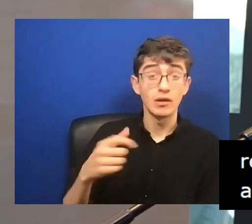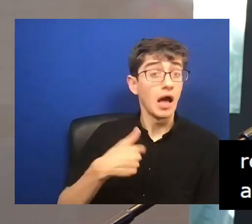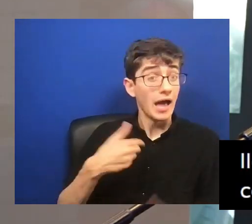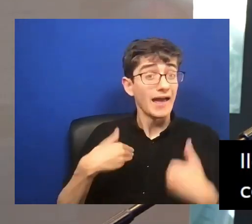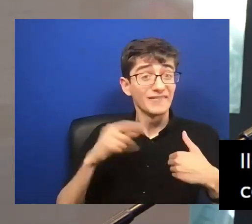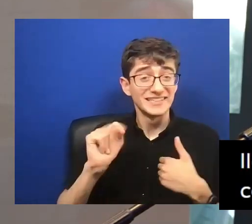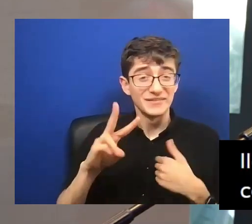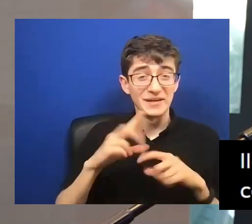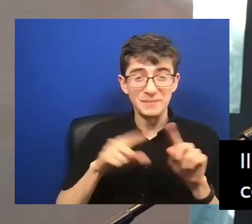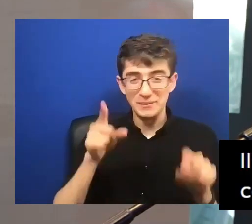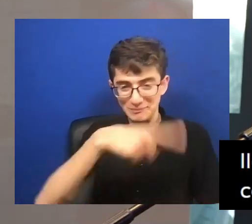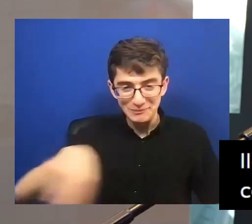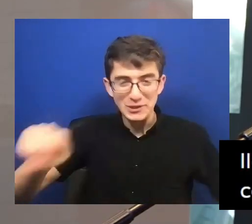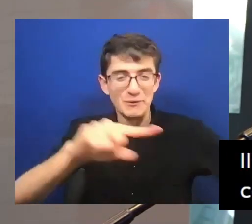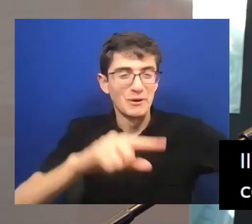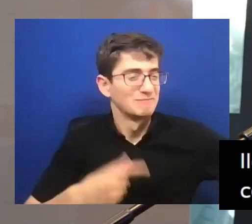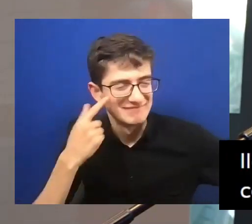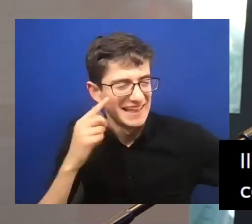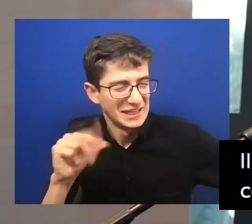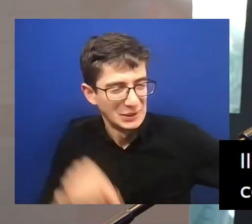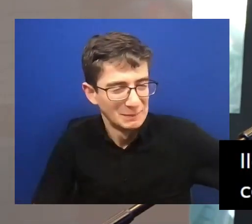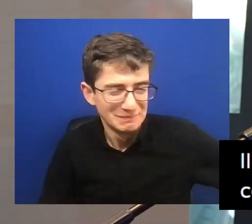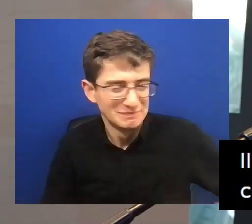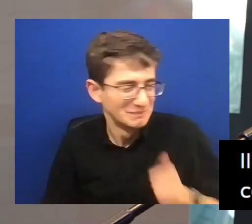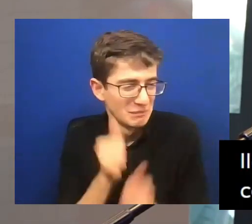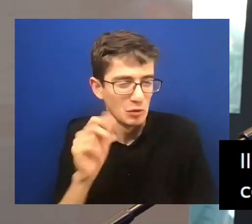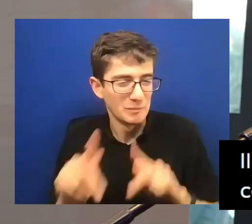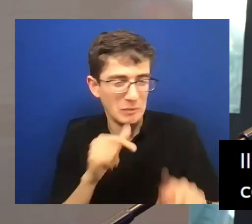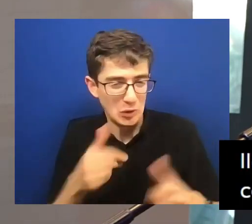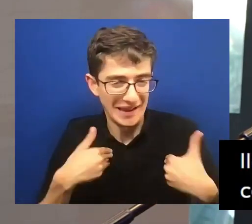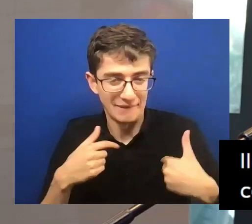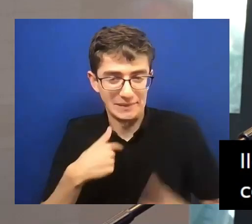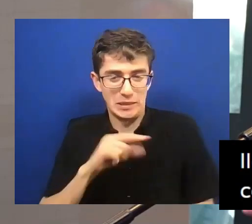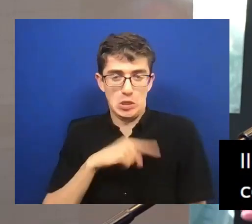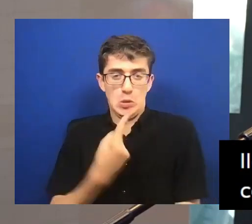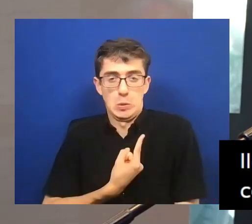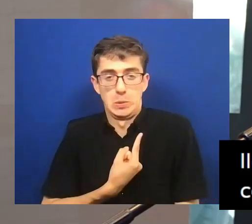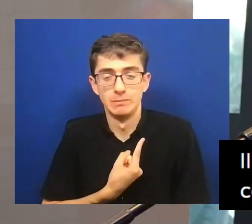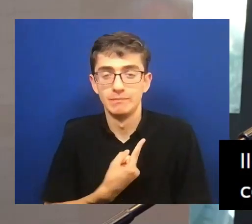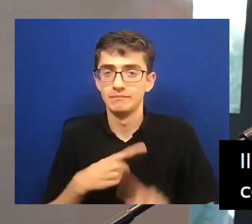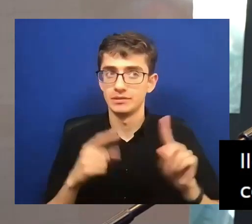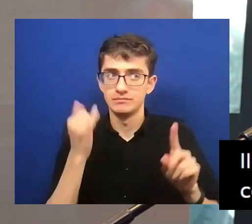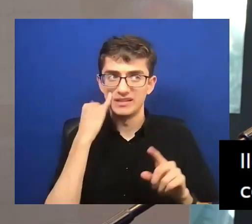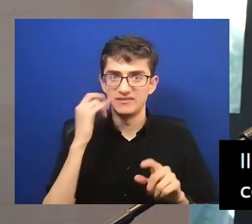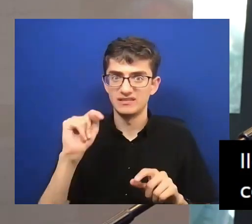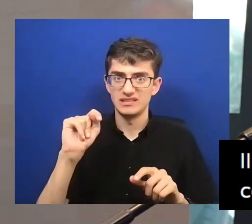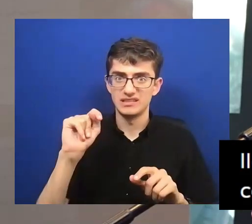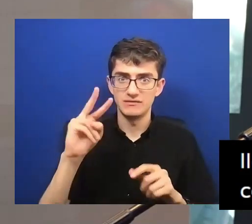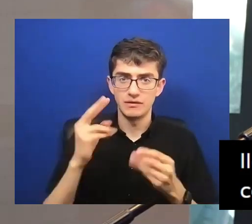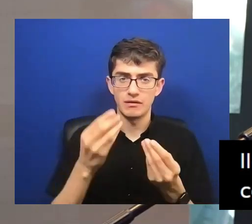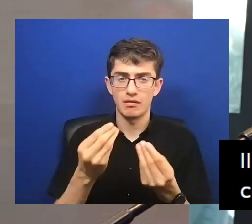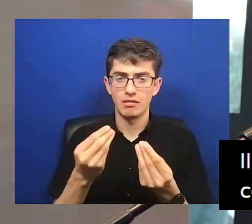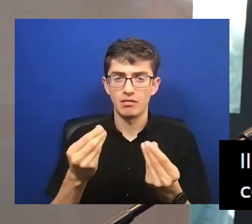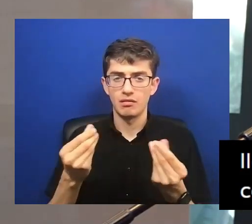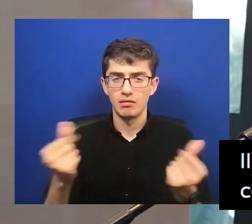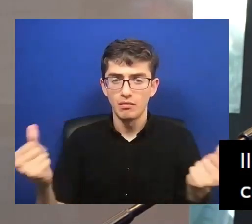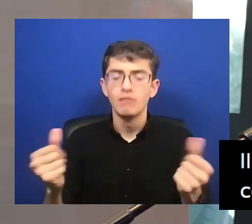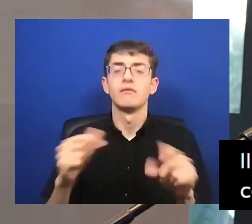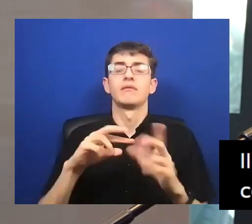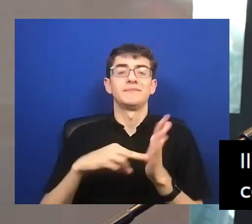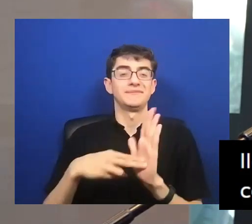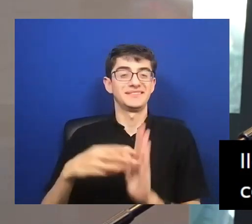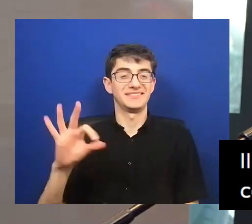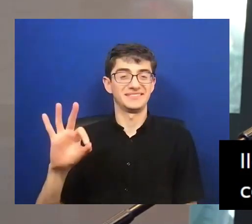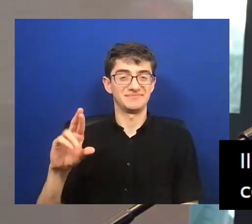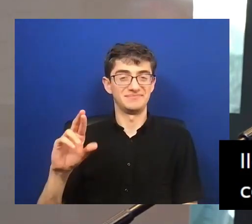television. But when you have no televisions, then this franchise agreement, which is based on the subscriptions